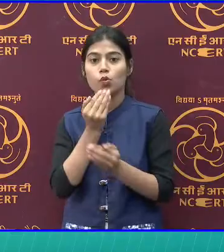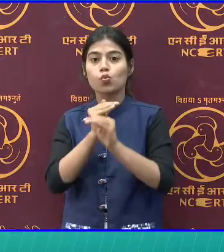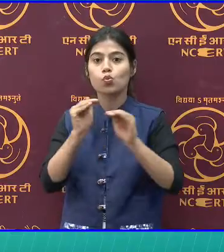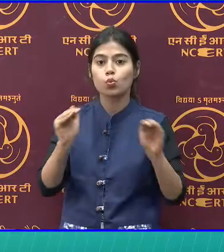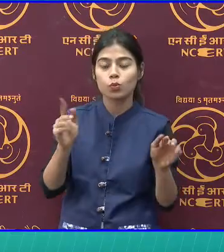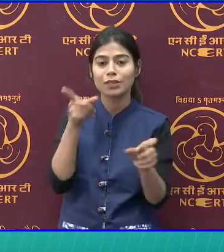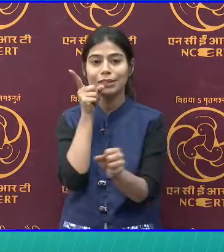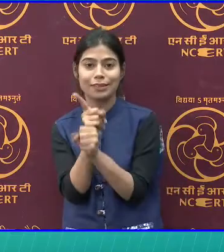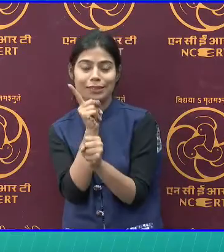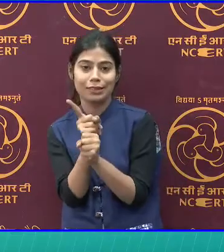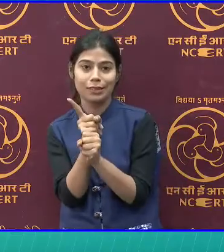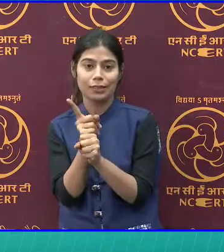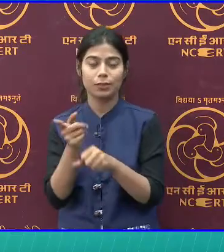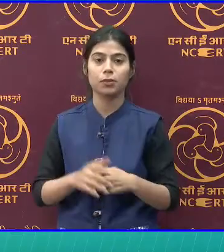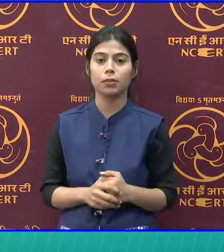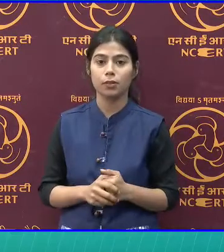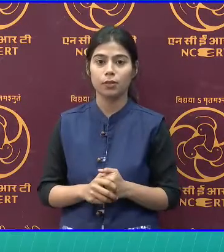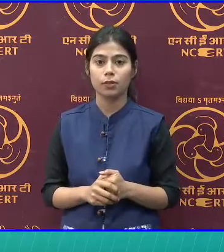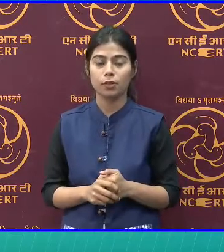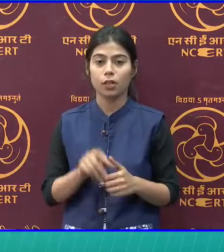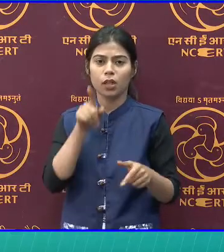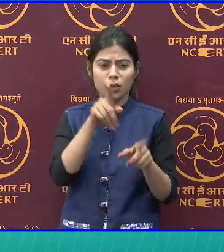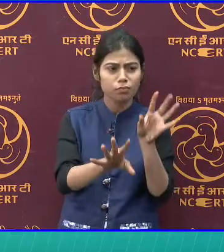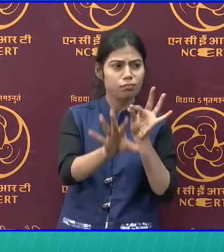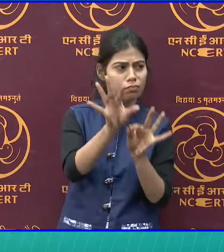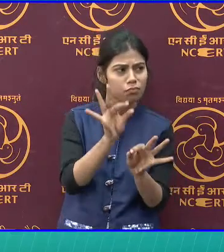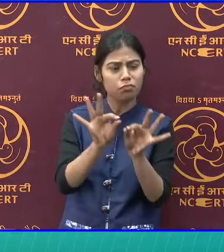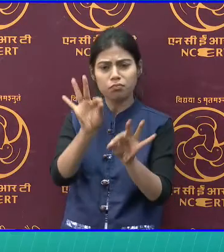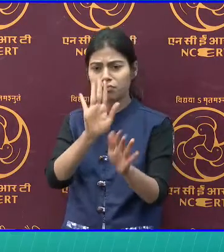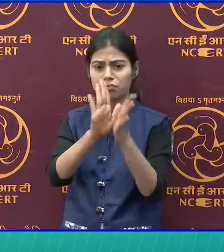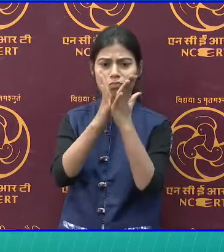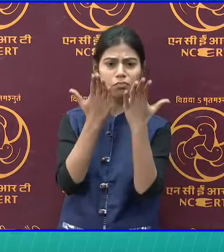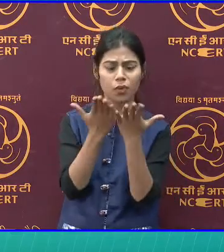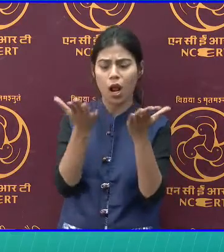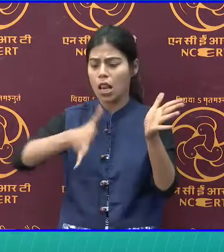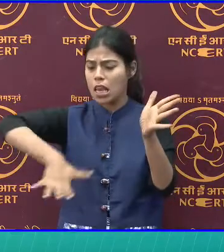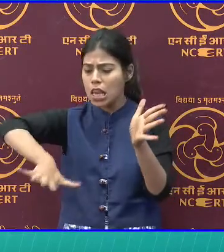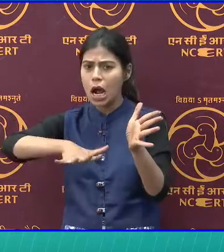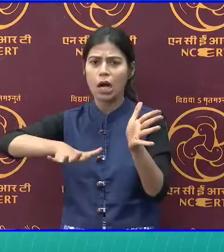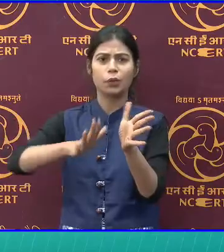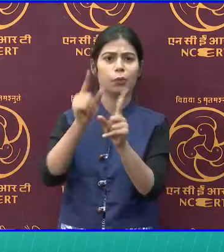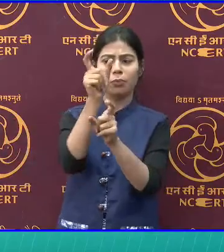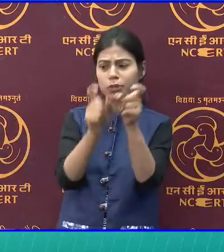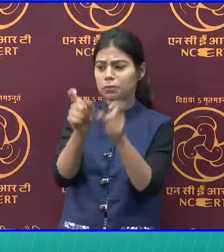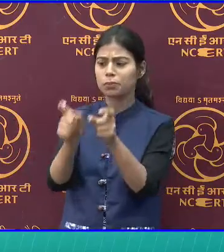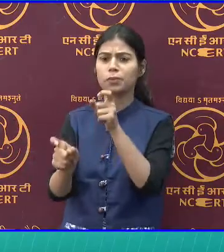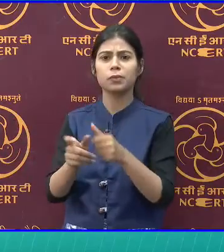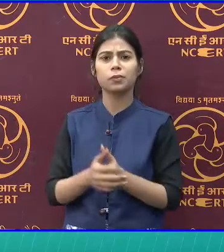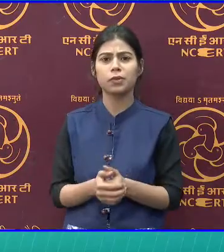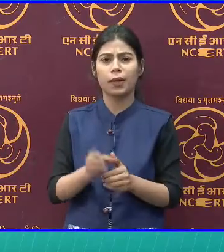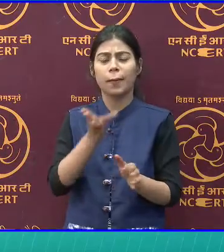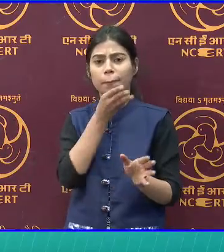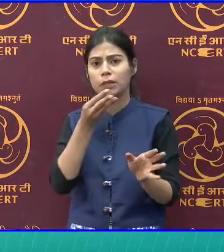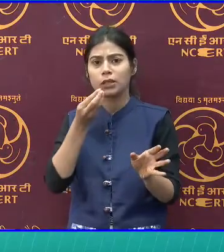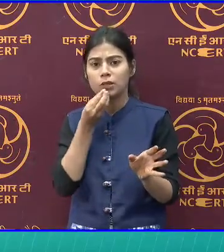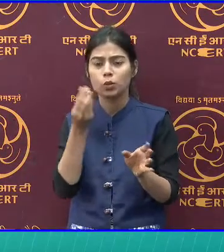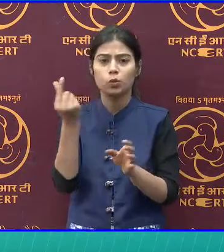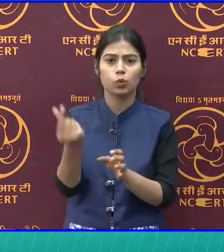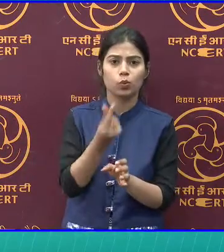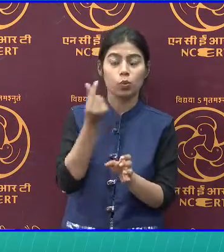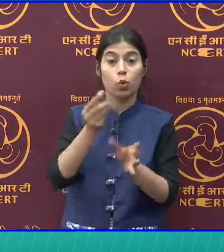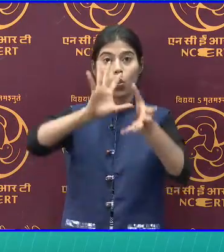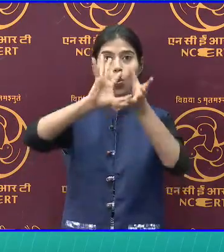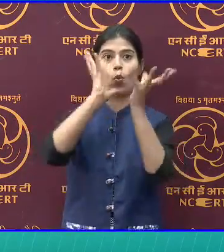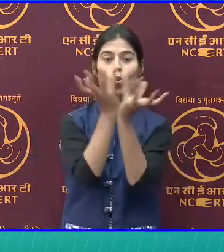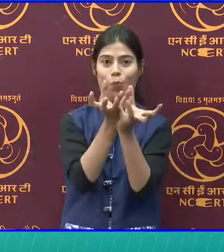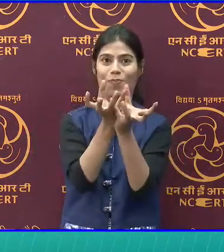teachers is that when you are using this particular chapters relating to land and people and so on, please use globe actually. So the globe, like